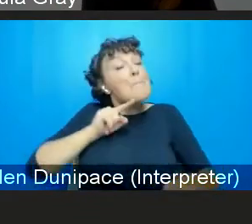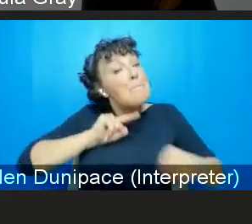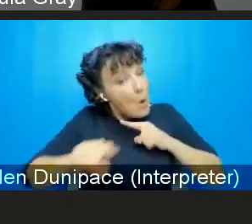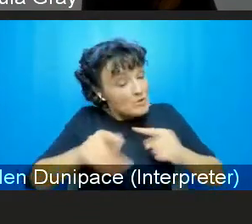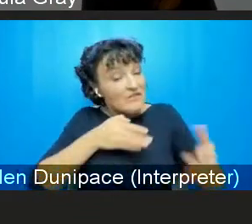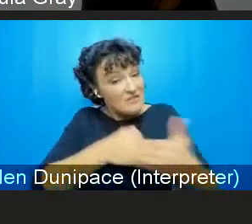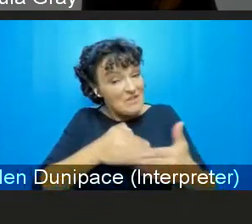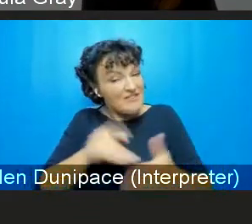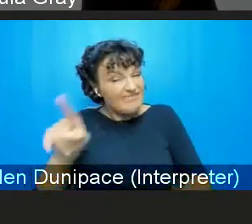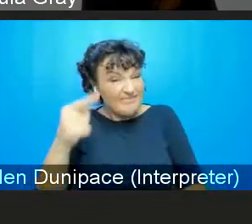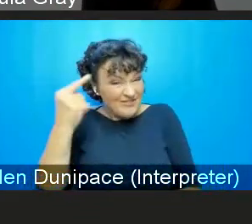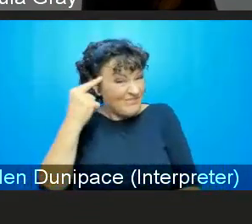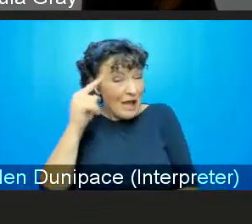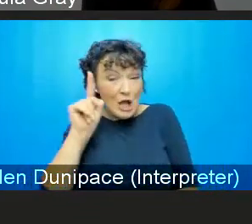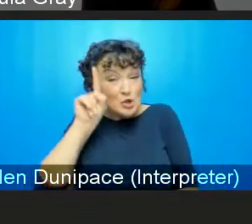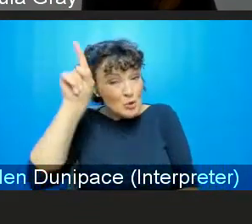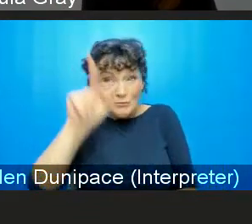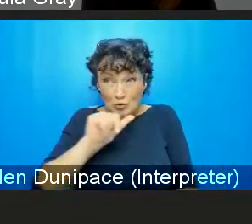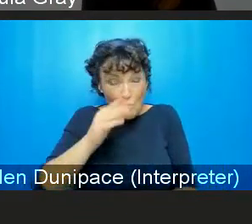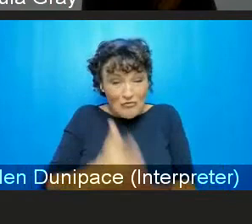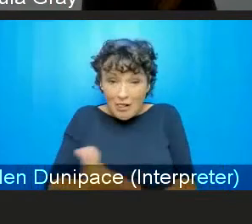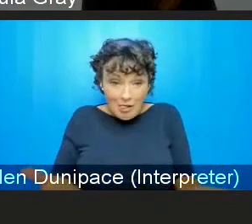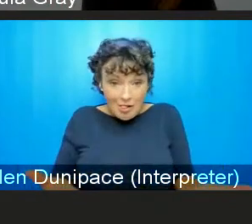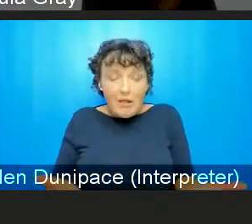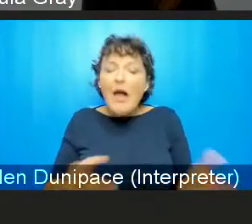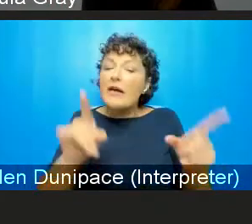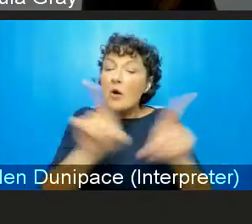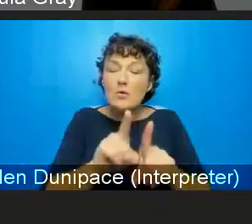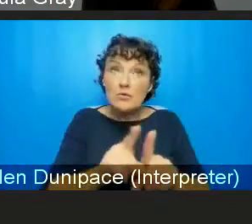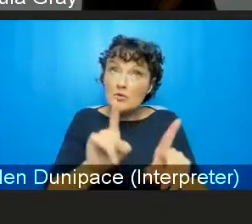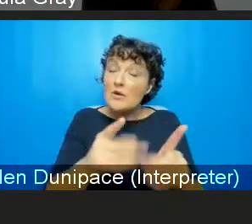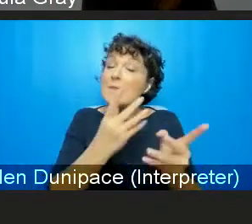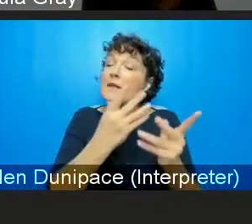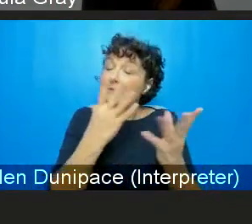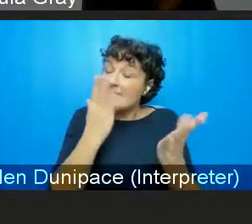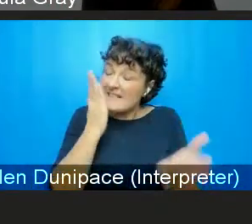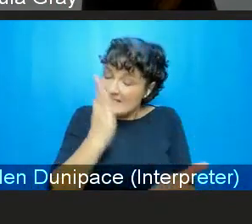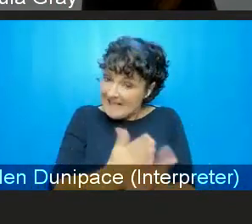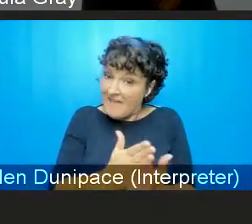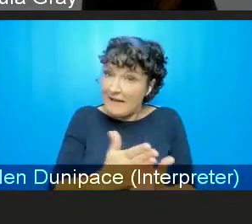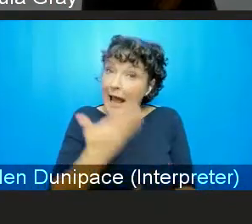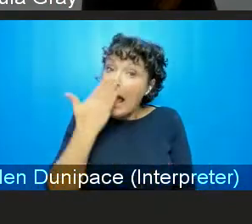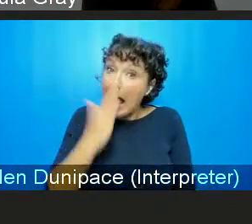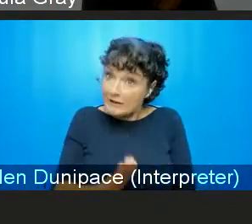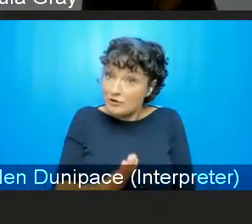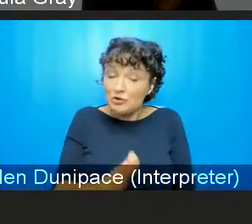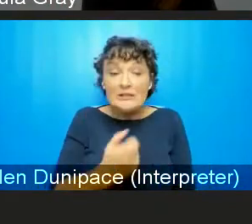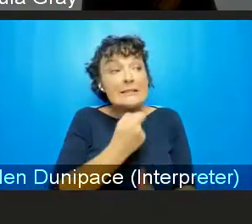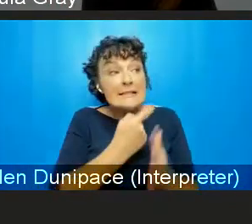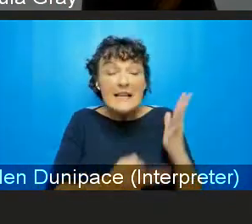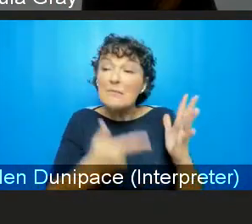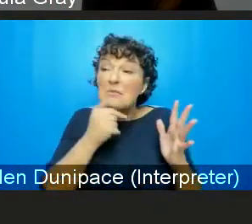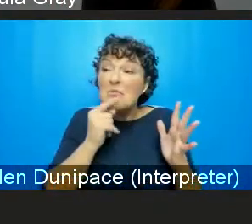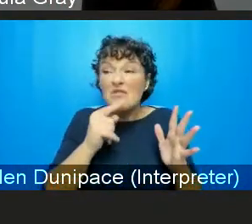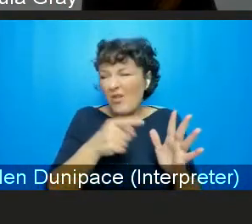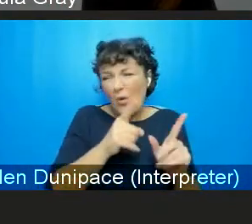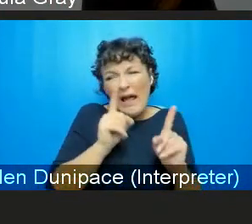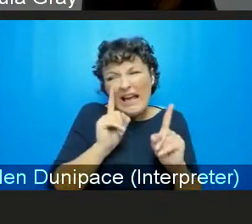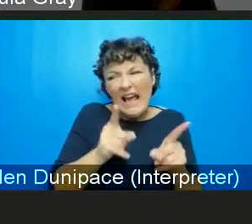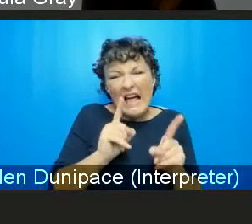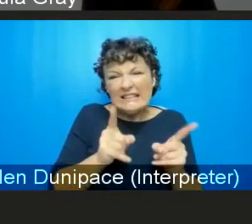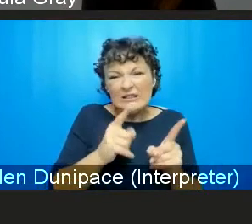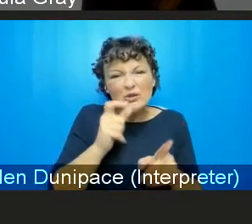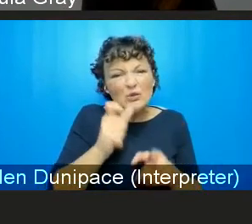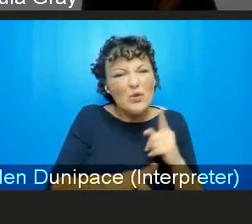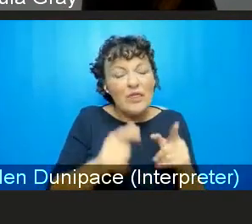that disabled people can't do certain jobs. A question we get asked quite a lot is in terms of language